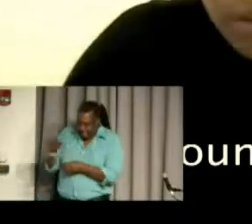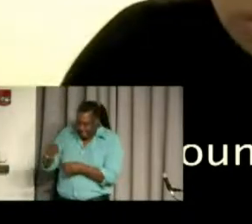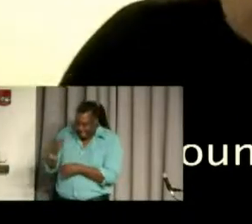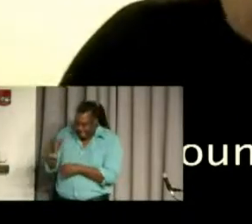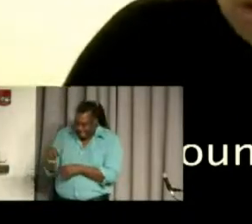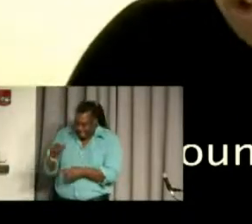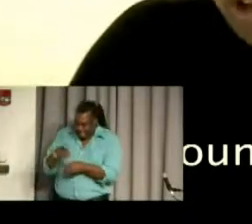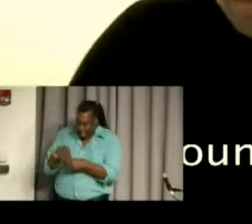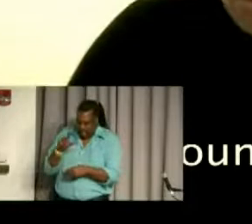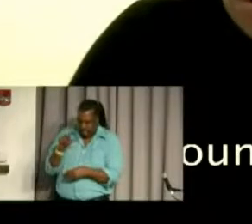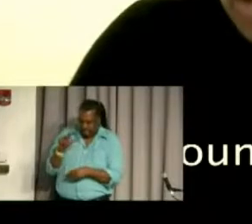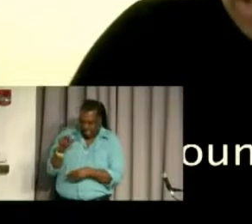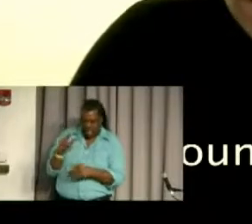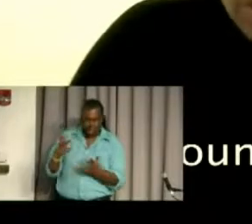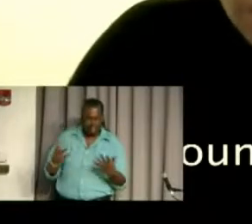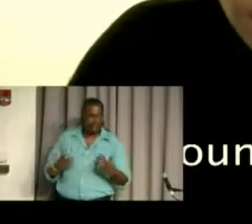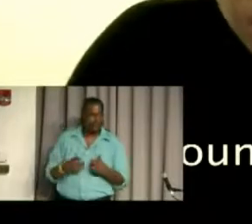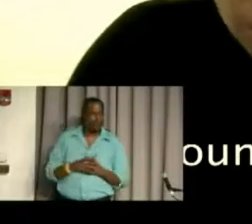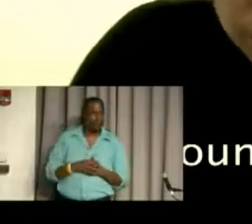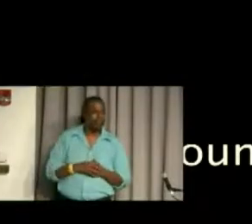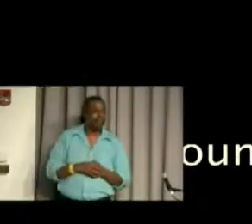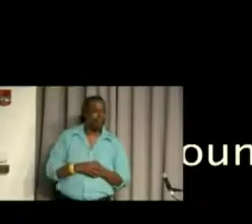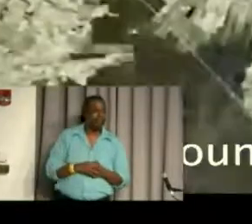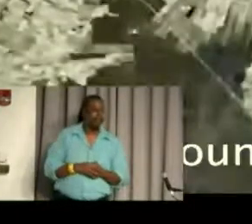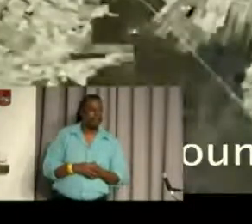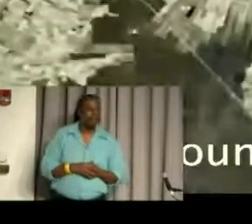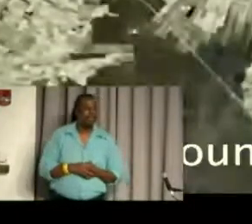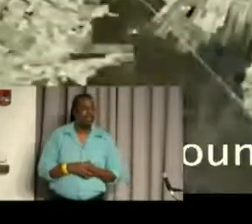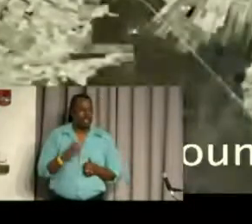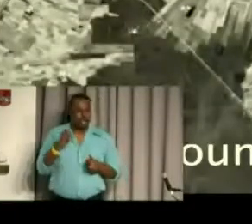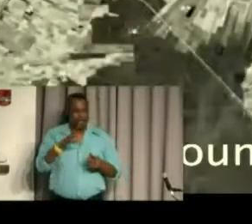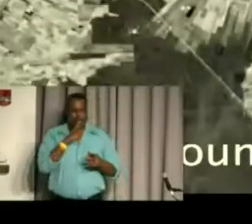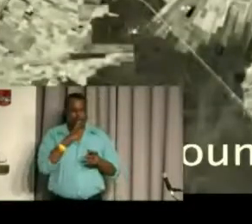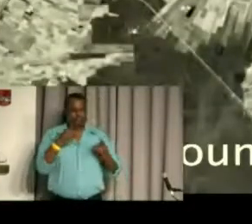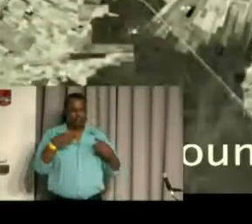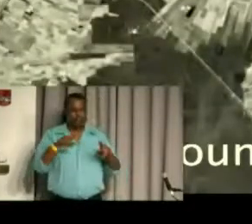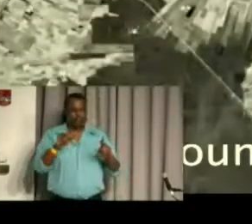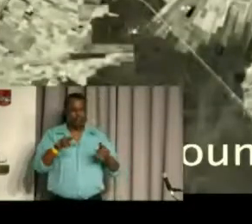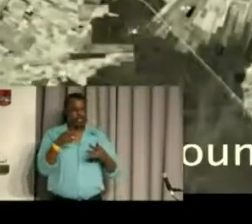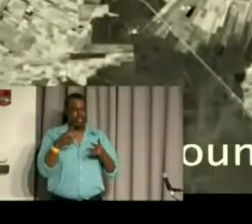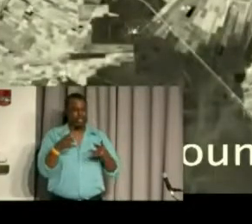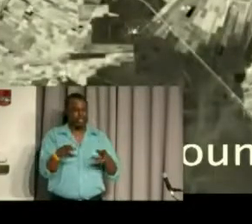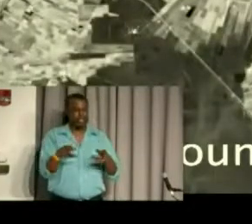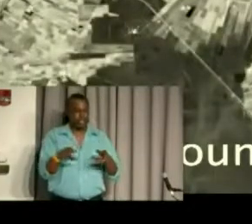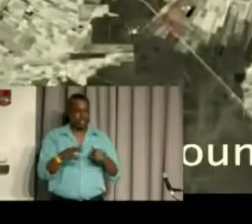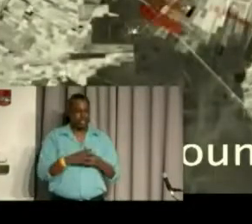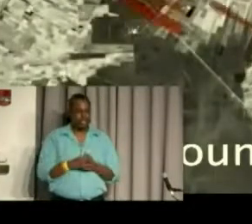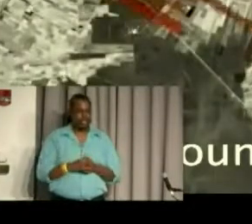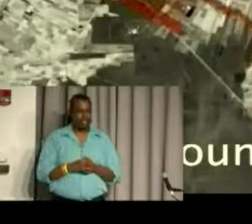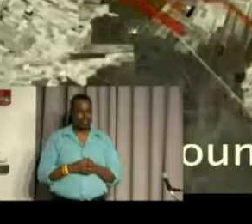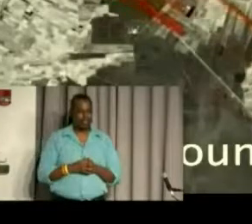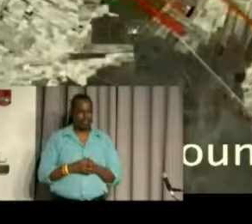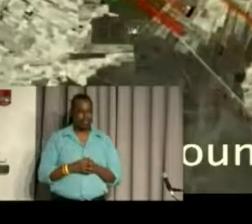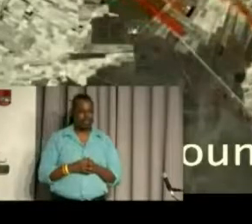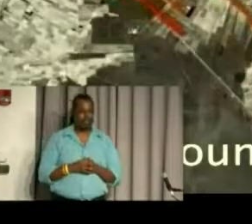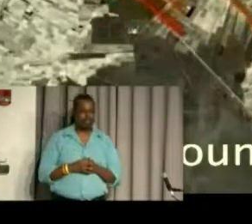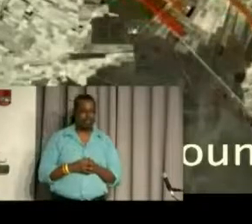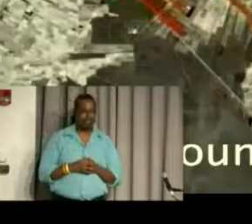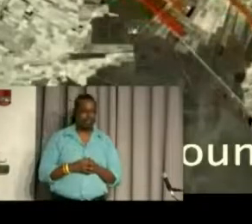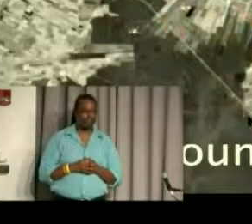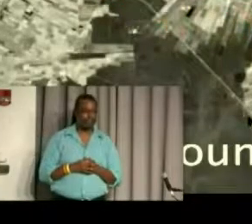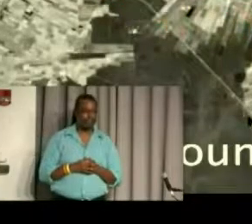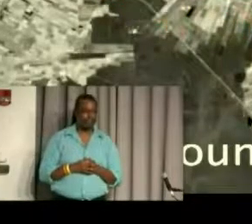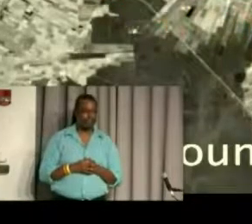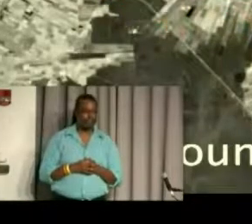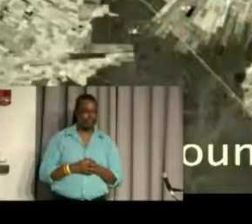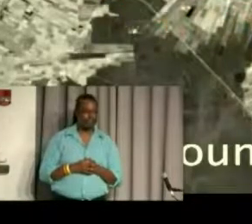Thank you. So I'll go ahead and I'll speak over this clip so that we can kind of get it in as we're, so let me